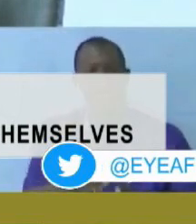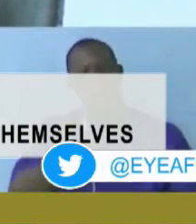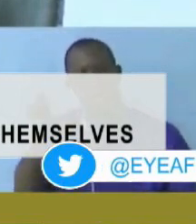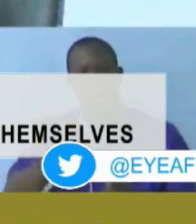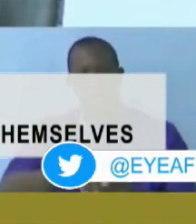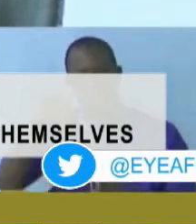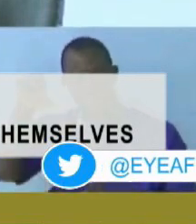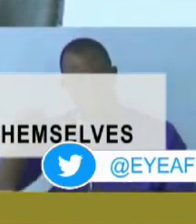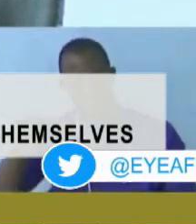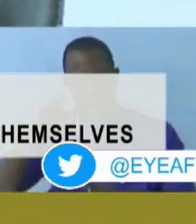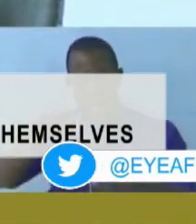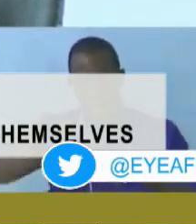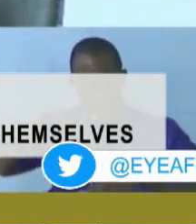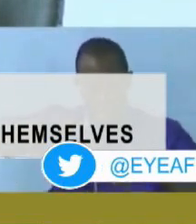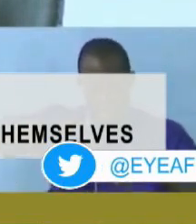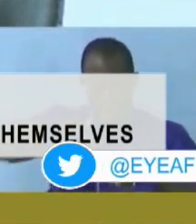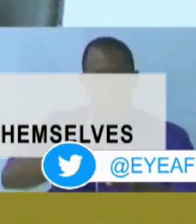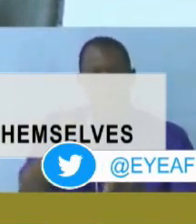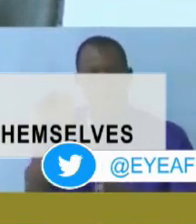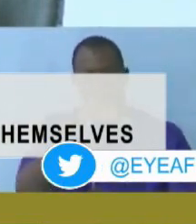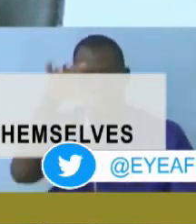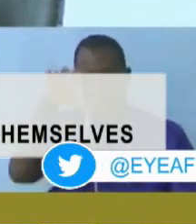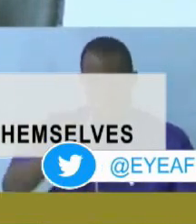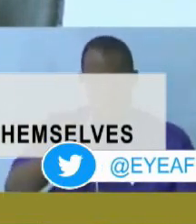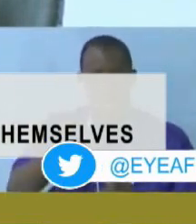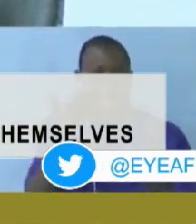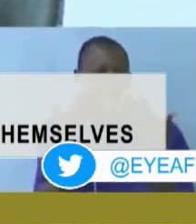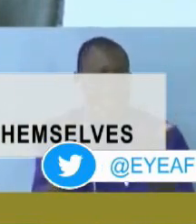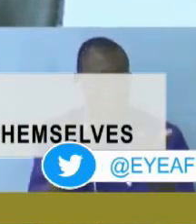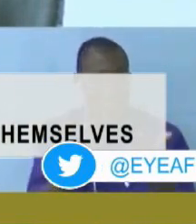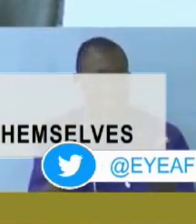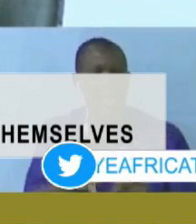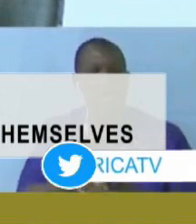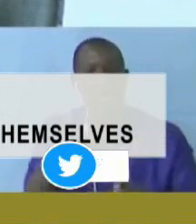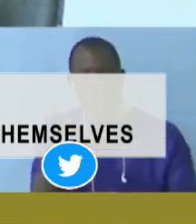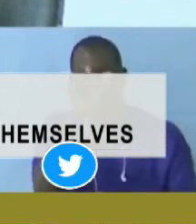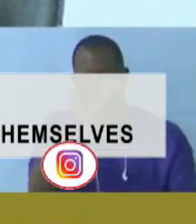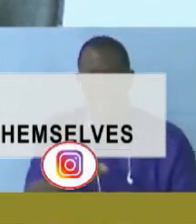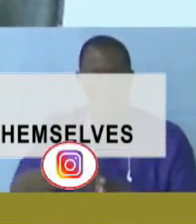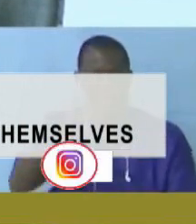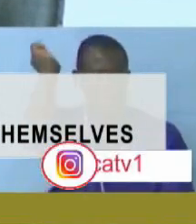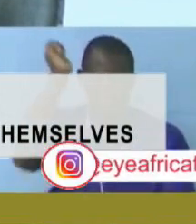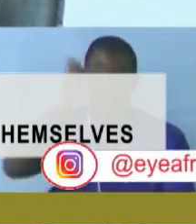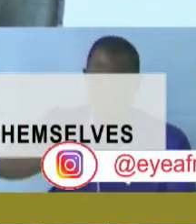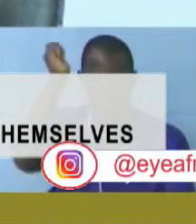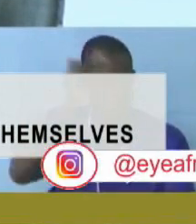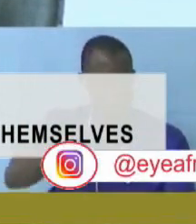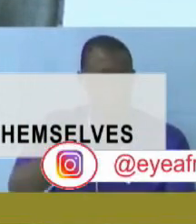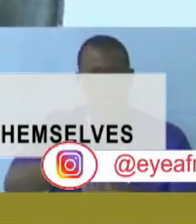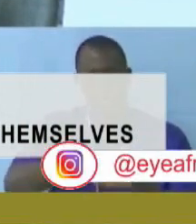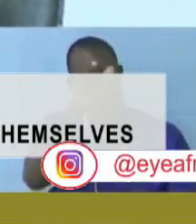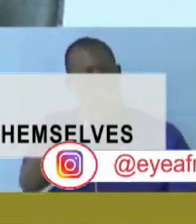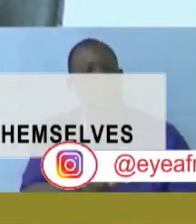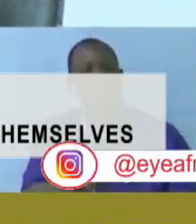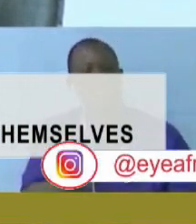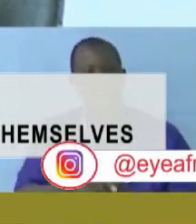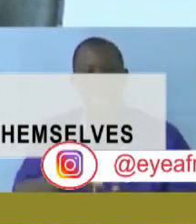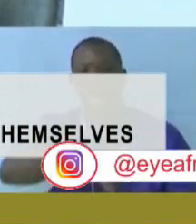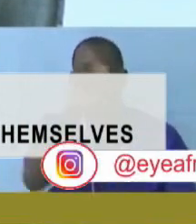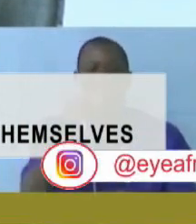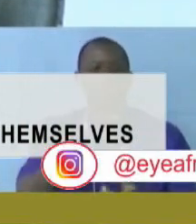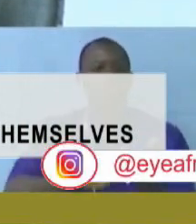in 2013 with a corporal rank. He joined the NRA in 2015 and is still serving as an agent for the new